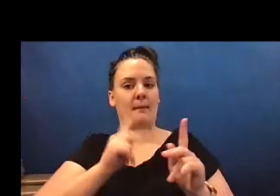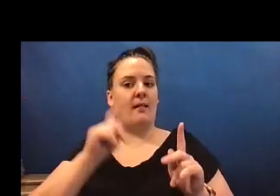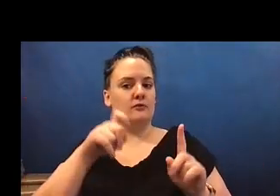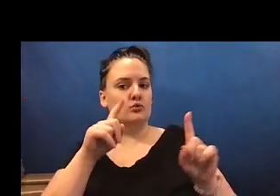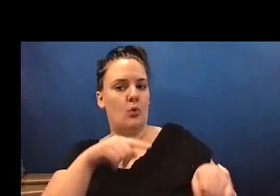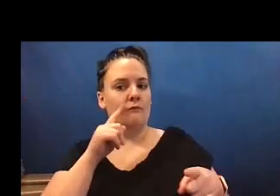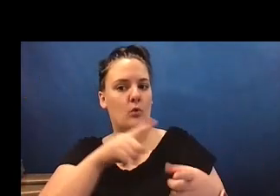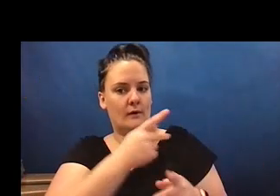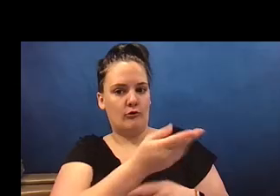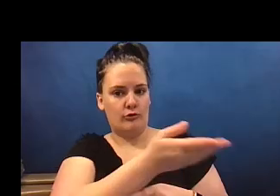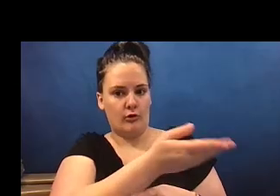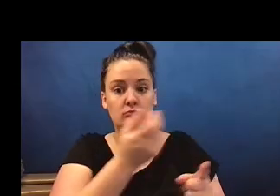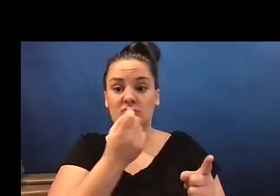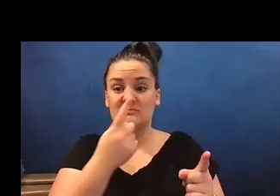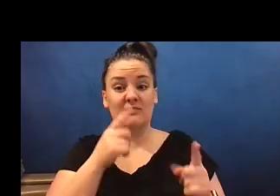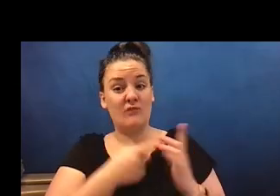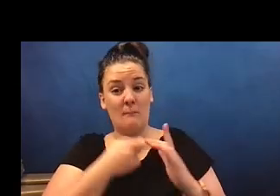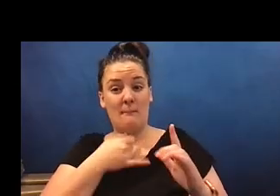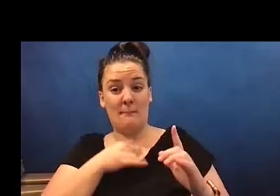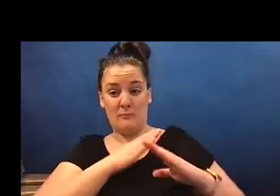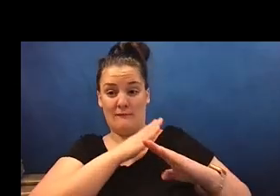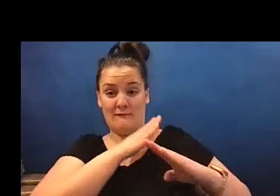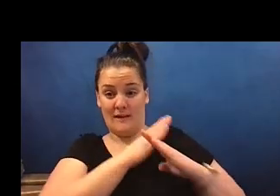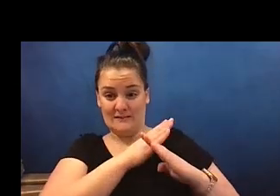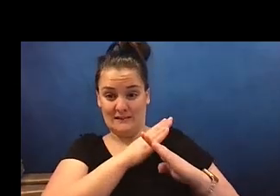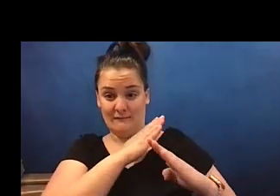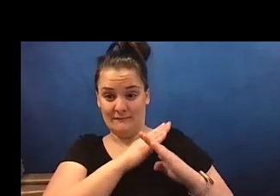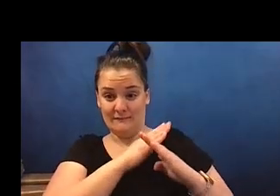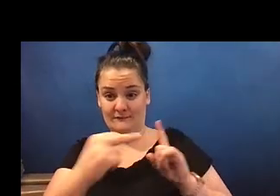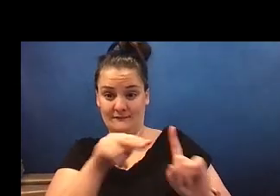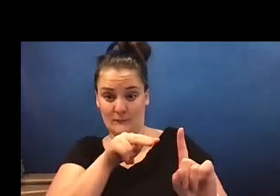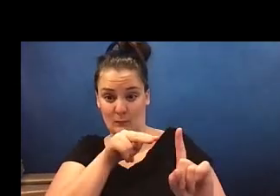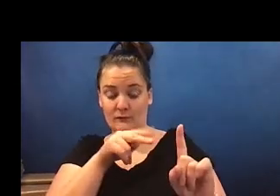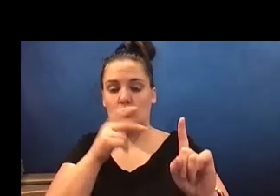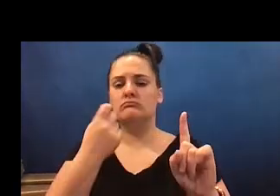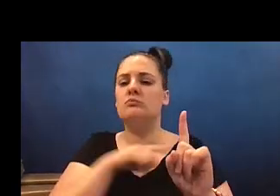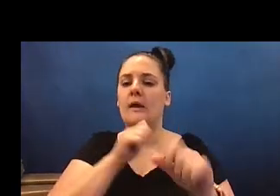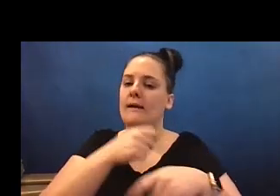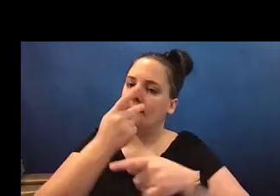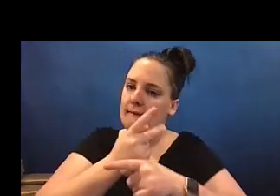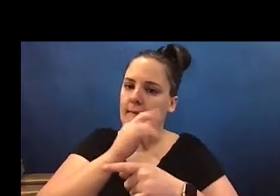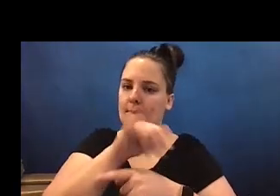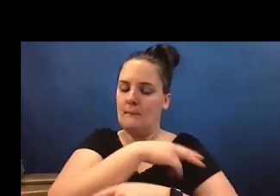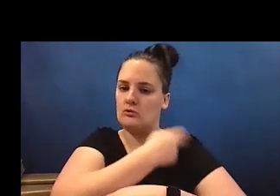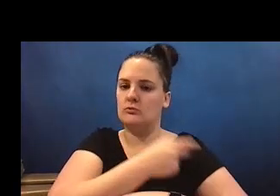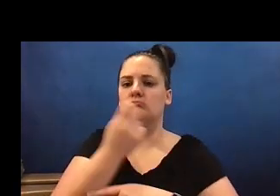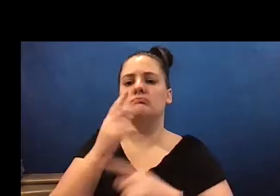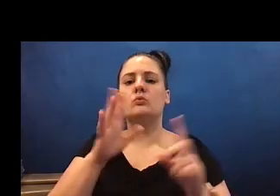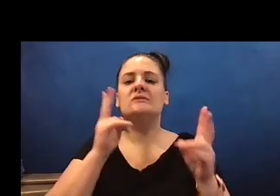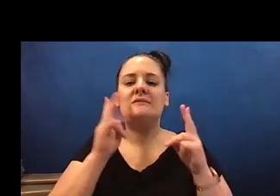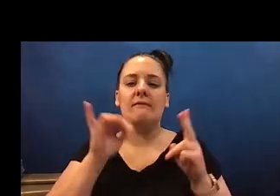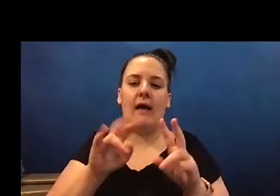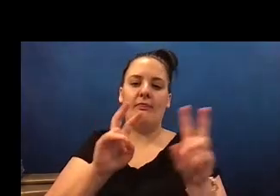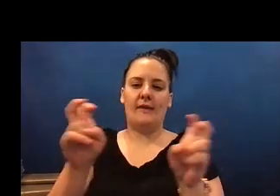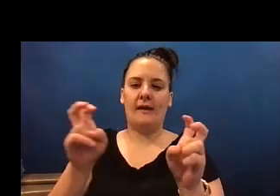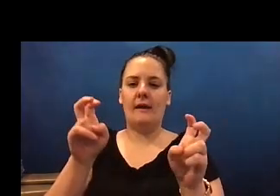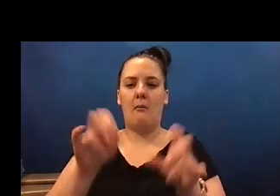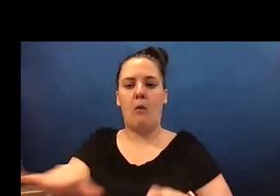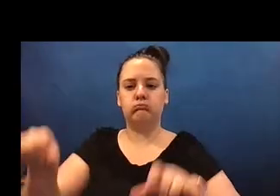a preventive point of view, we can keep out of the hospital, as I think that's a theme you're going to hear all of us talking